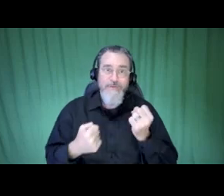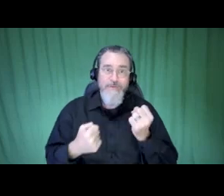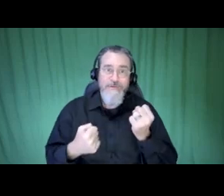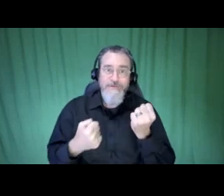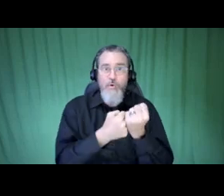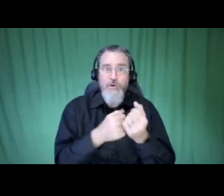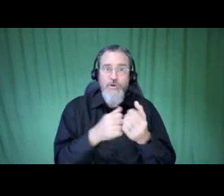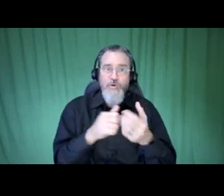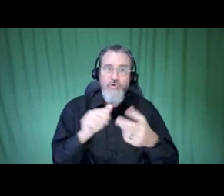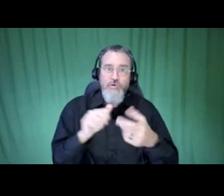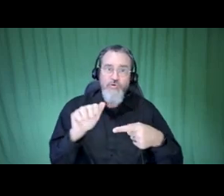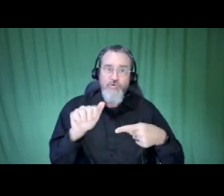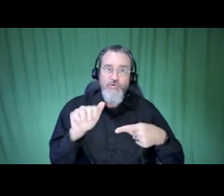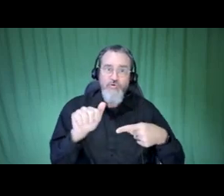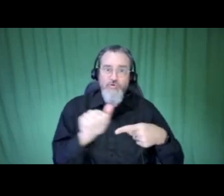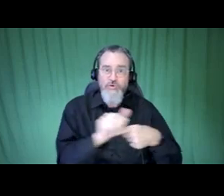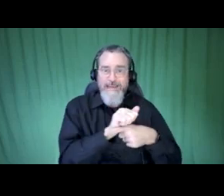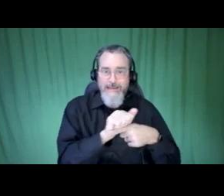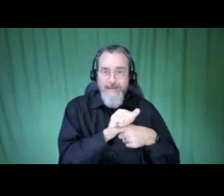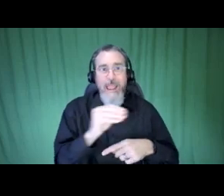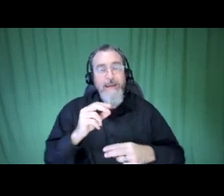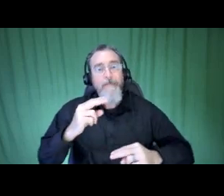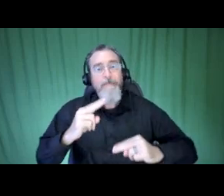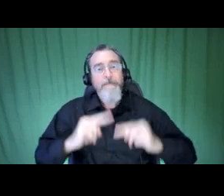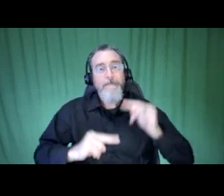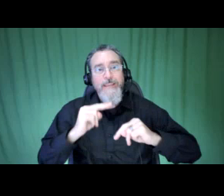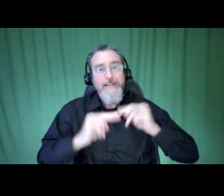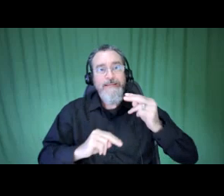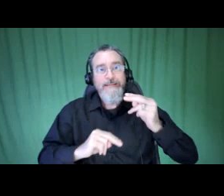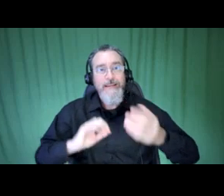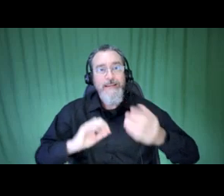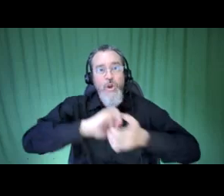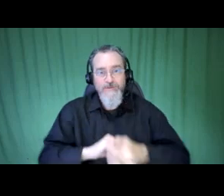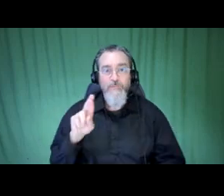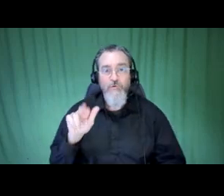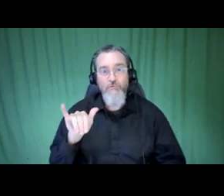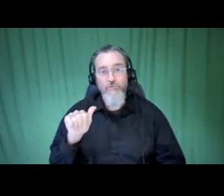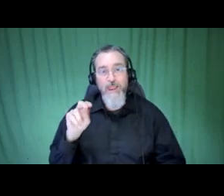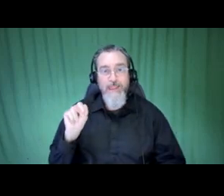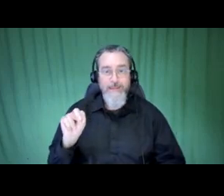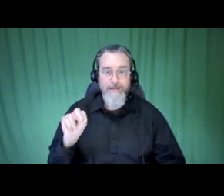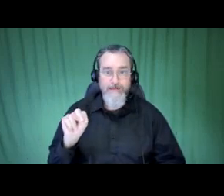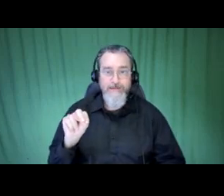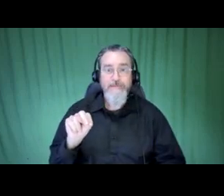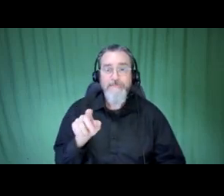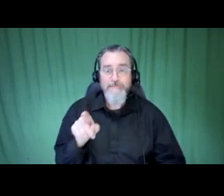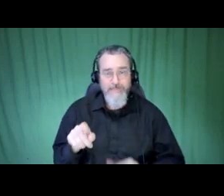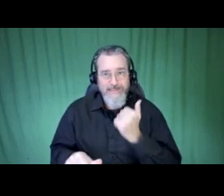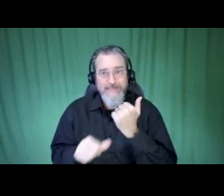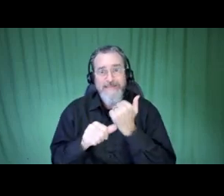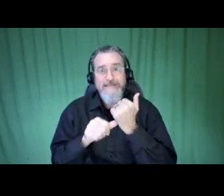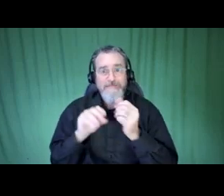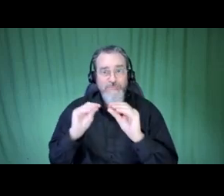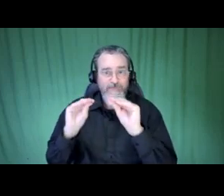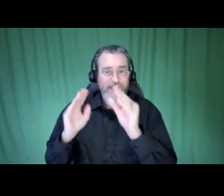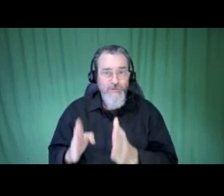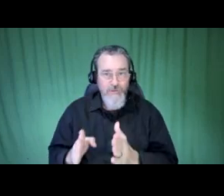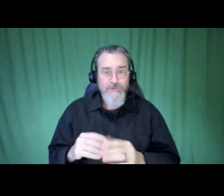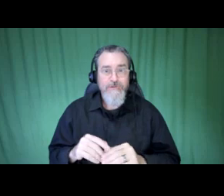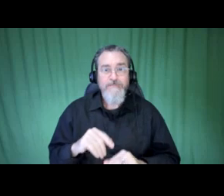partnership building stage of this project. Brian Wilson, associate professor in urban hydrology and stormwater